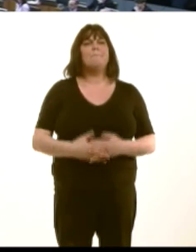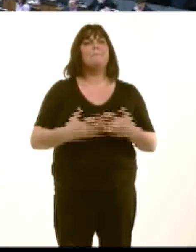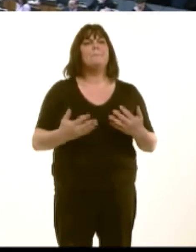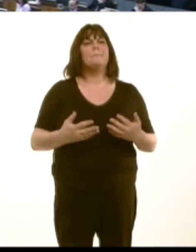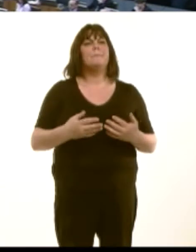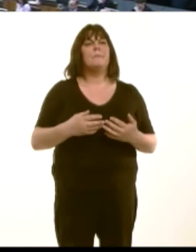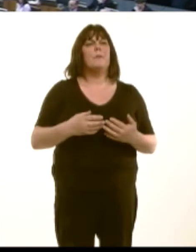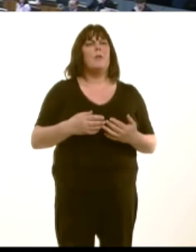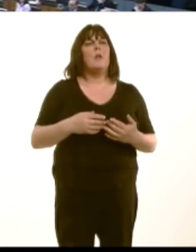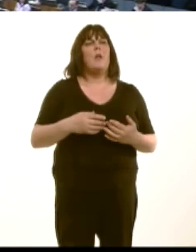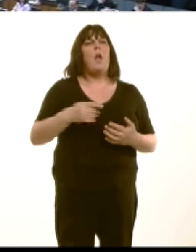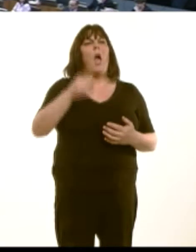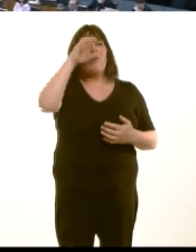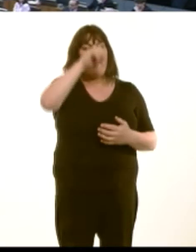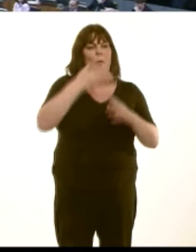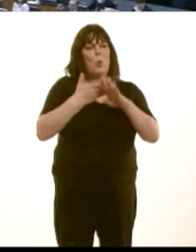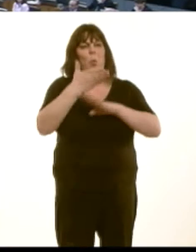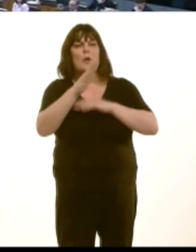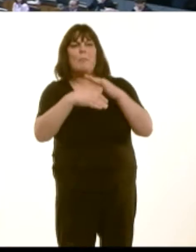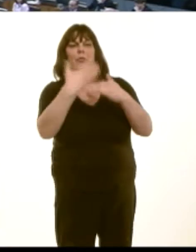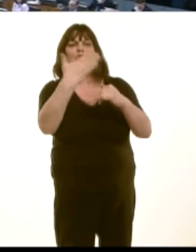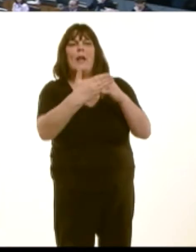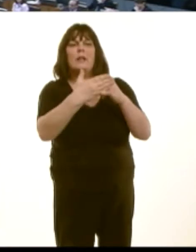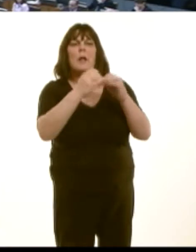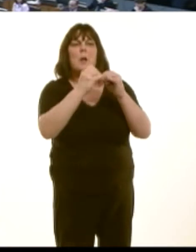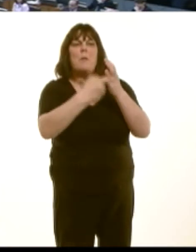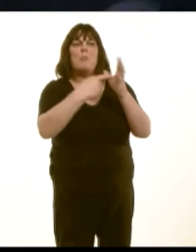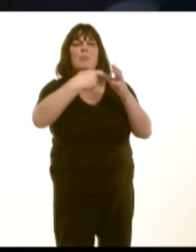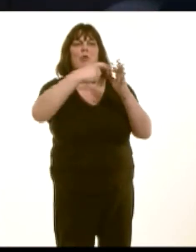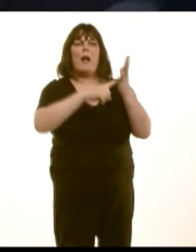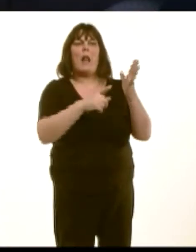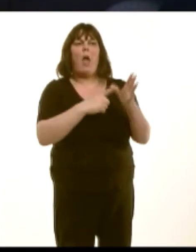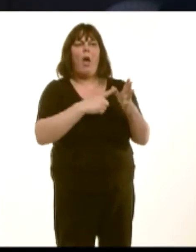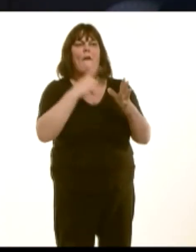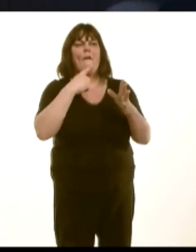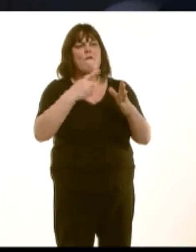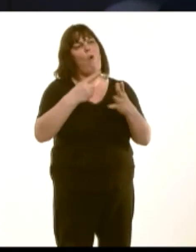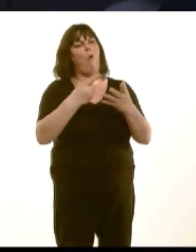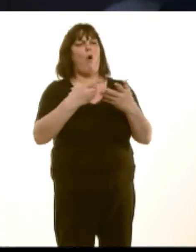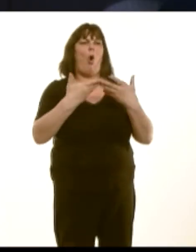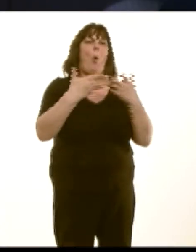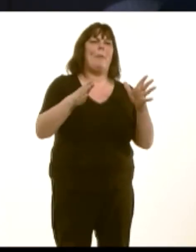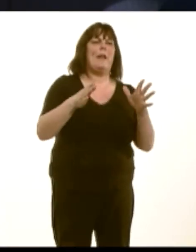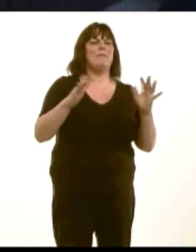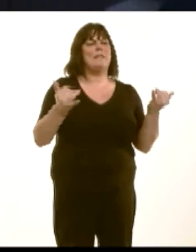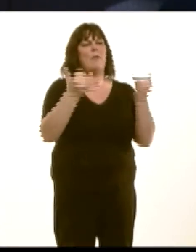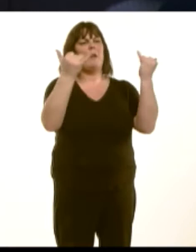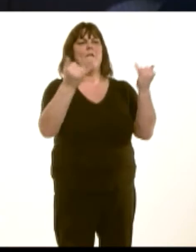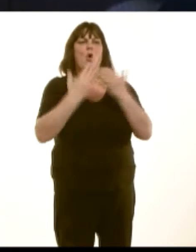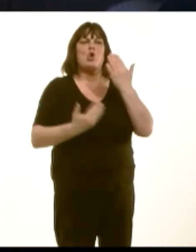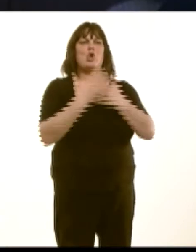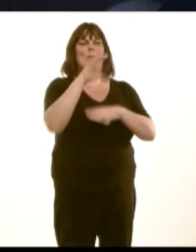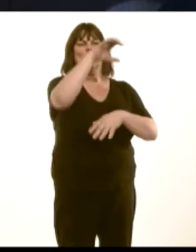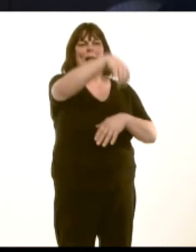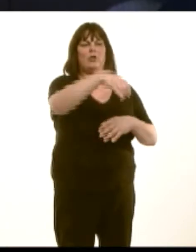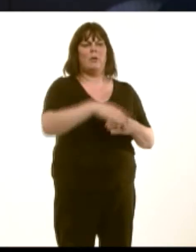attended a turf cutting ceremony at the station in Bracklow. Well, the turf's had plenty of time to grow unfettered since then. It's appeared and